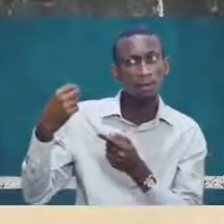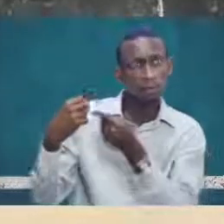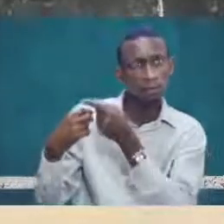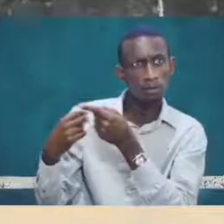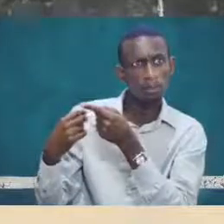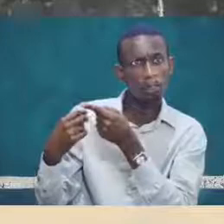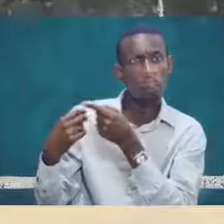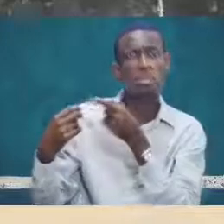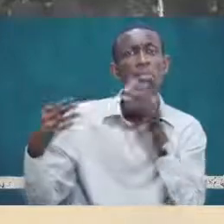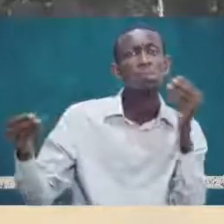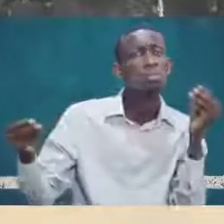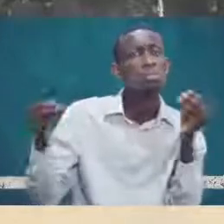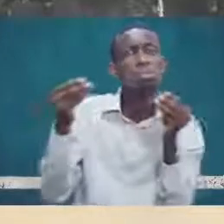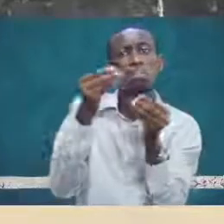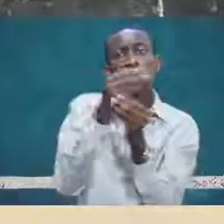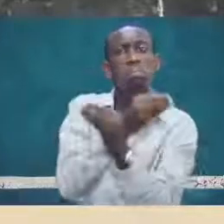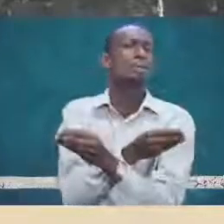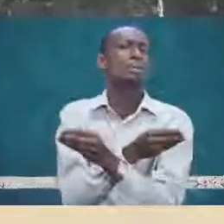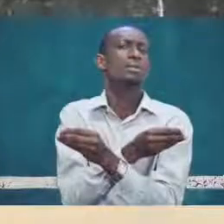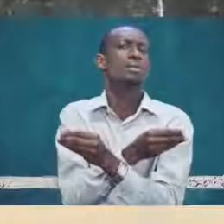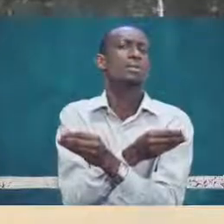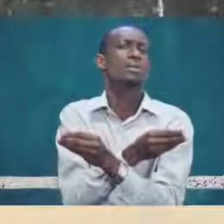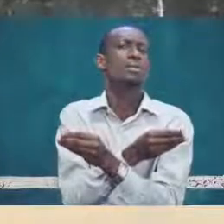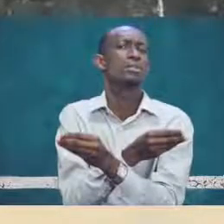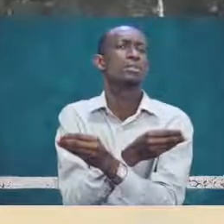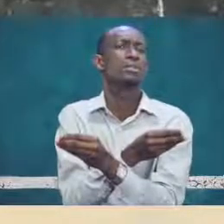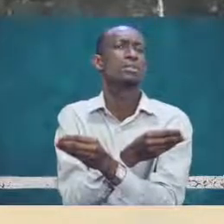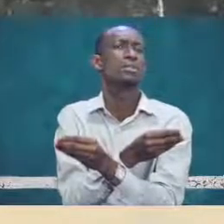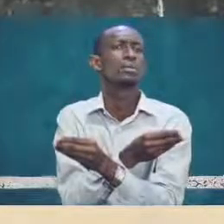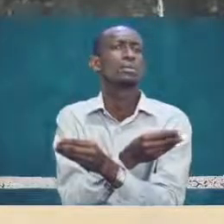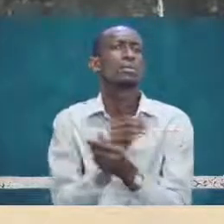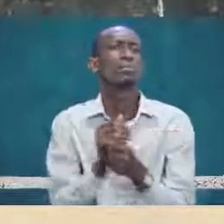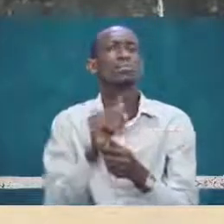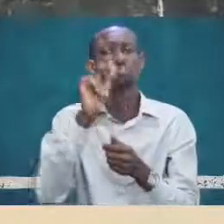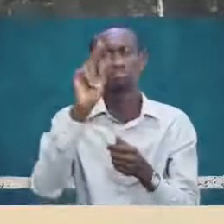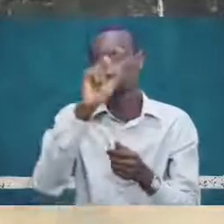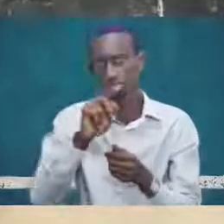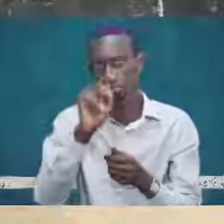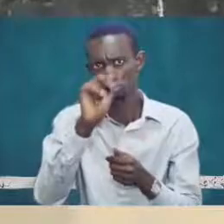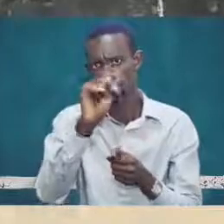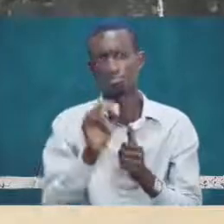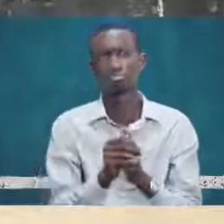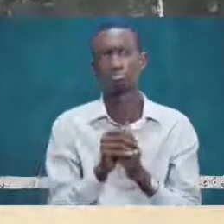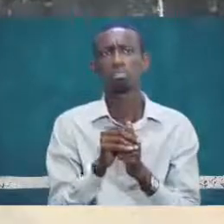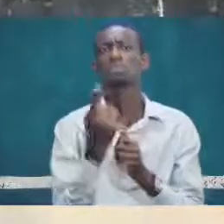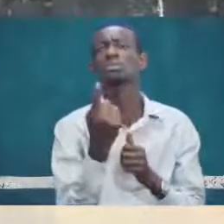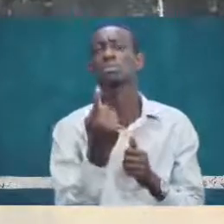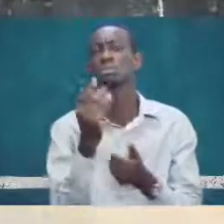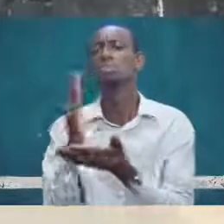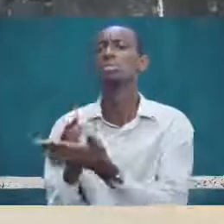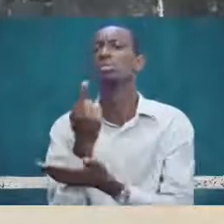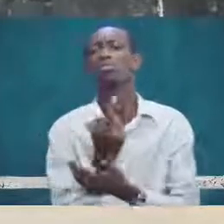is displaced or replaced by the zinc metal. So we said this is one type of a